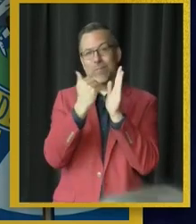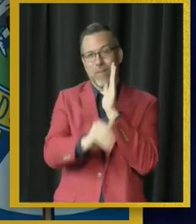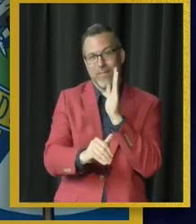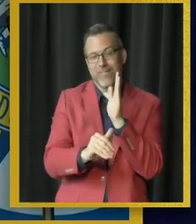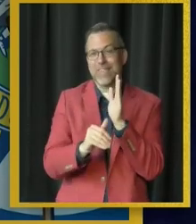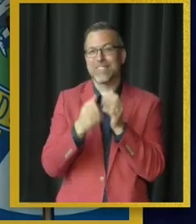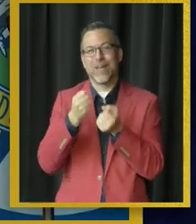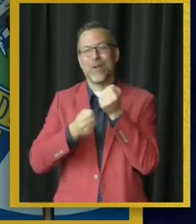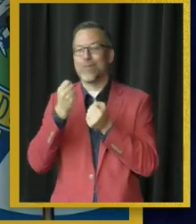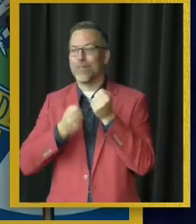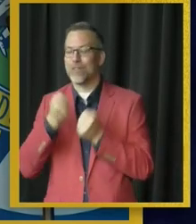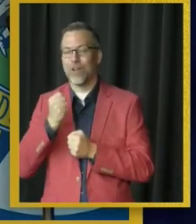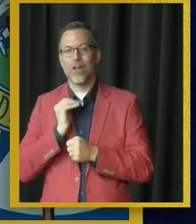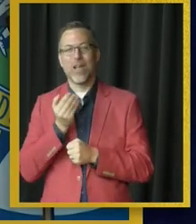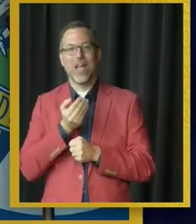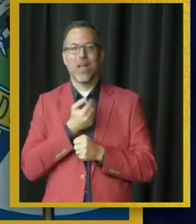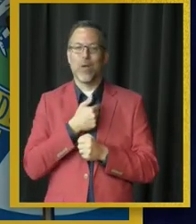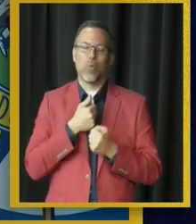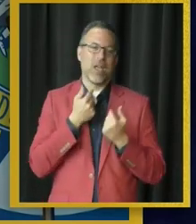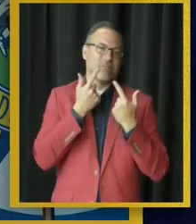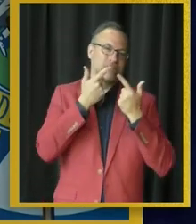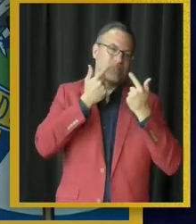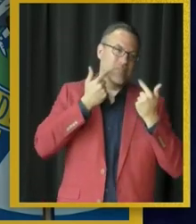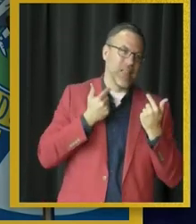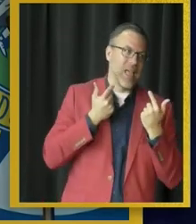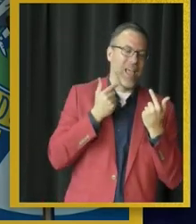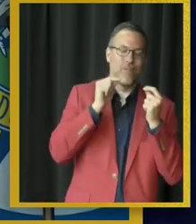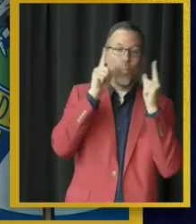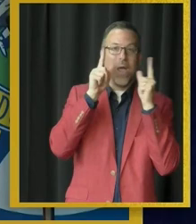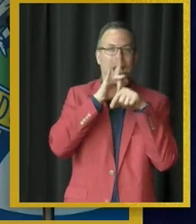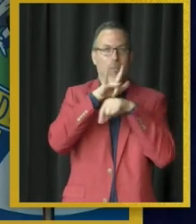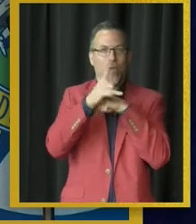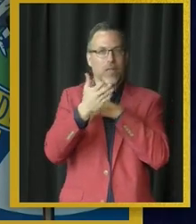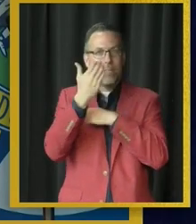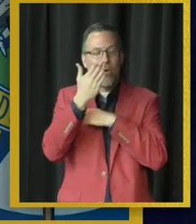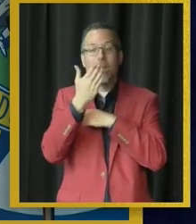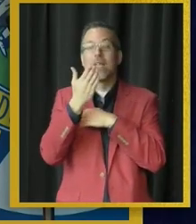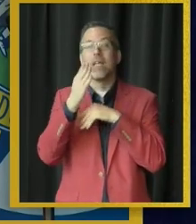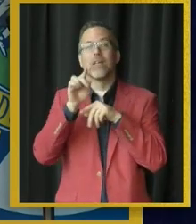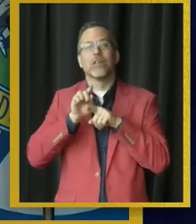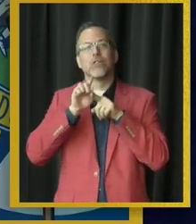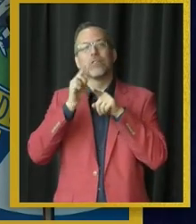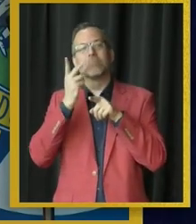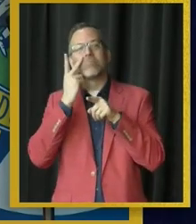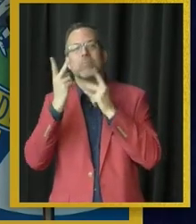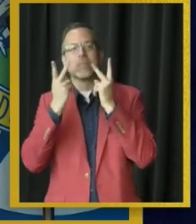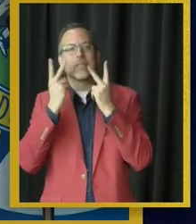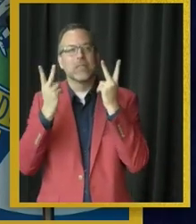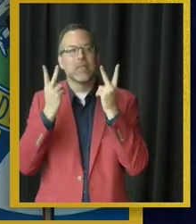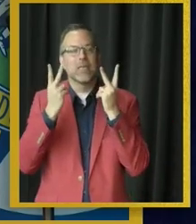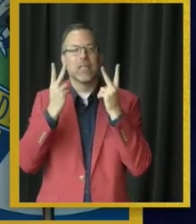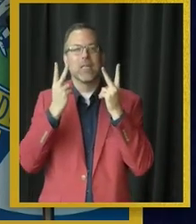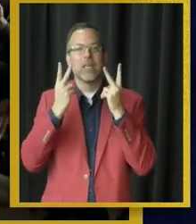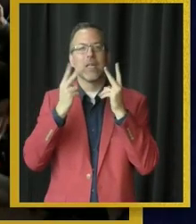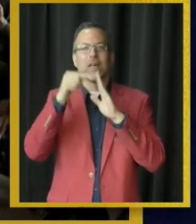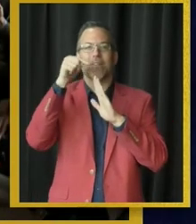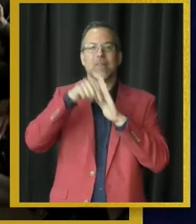little eternity of laughter, wake up early and spend the day in a sea of deep